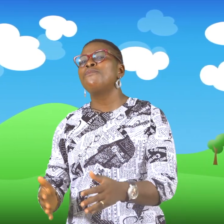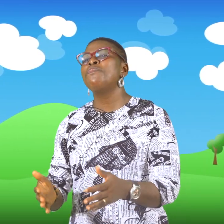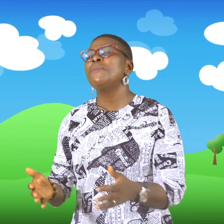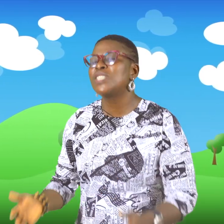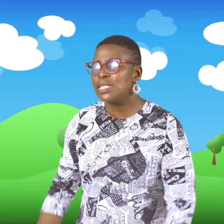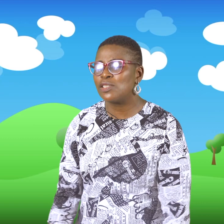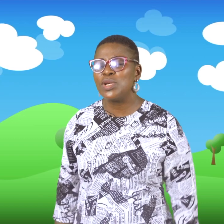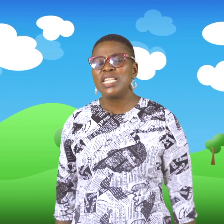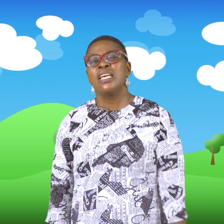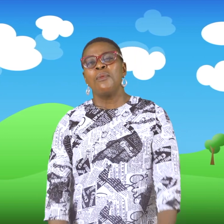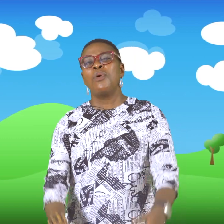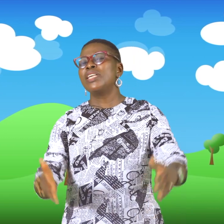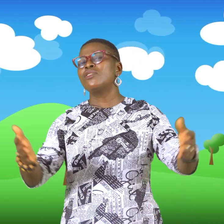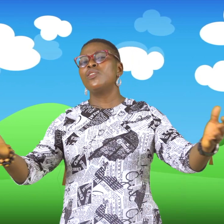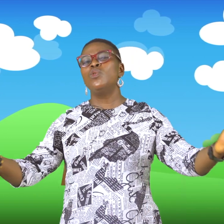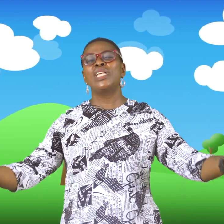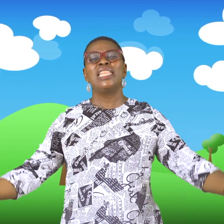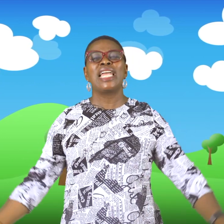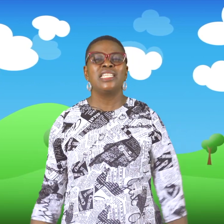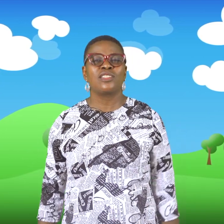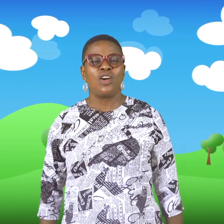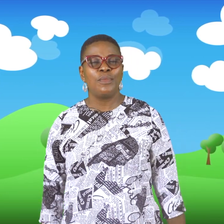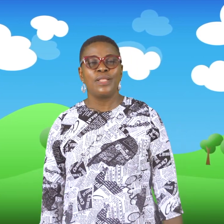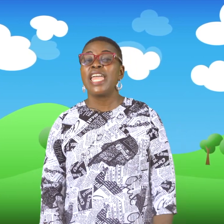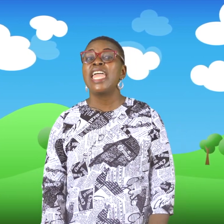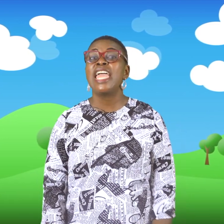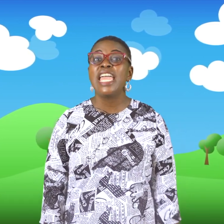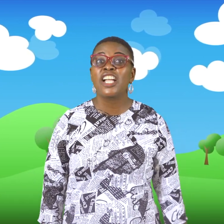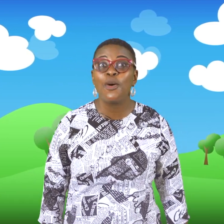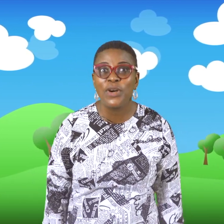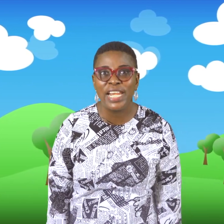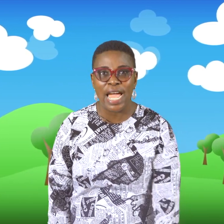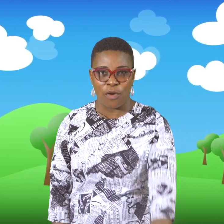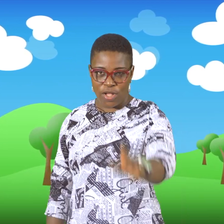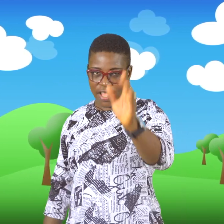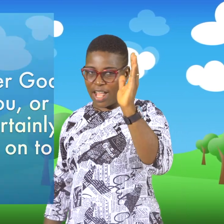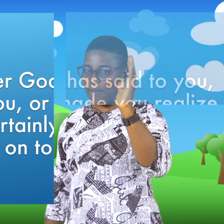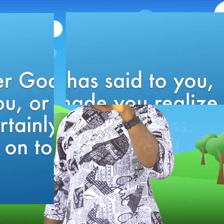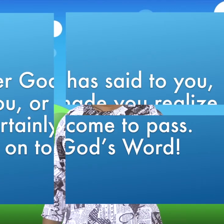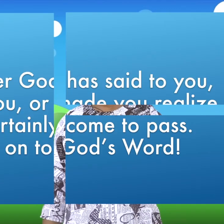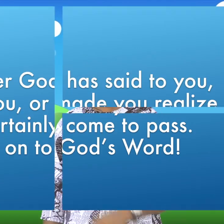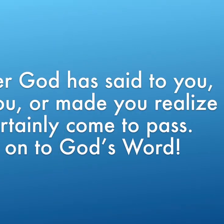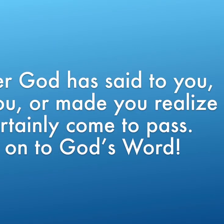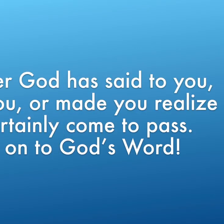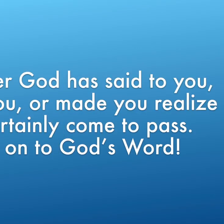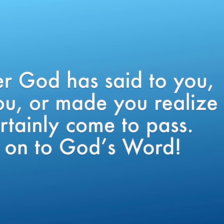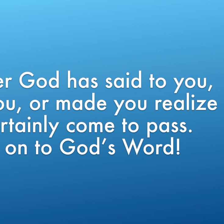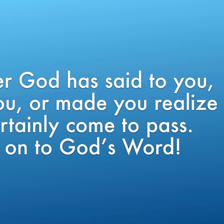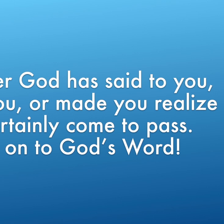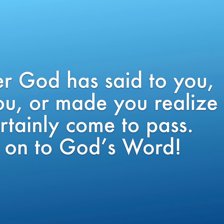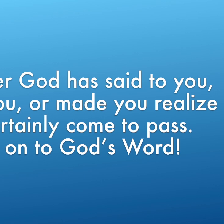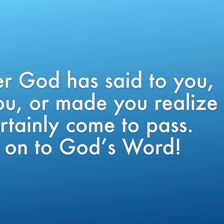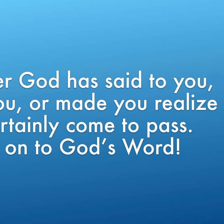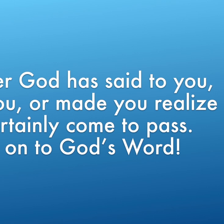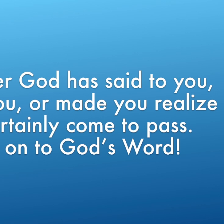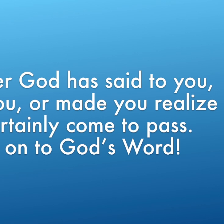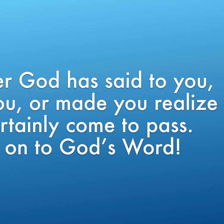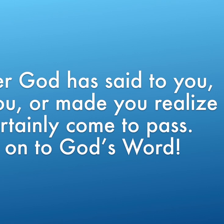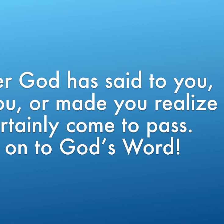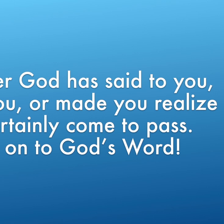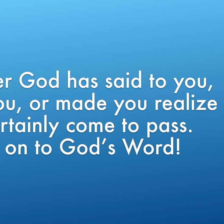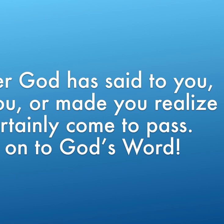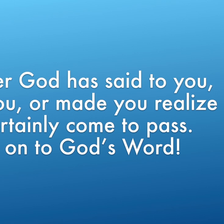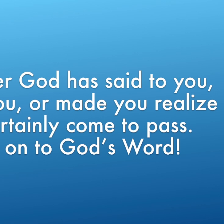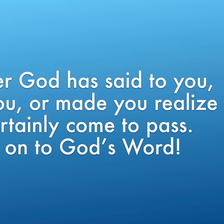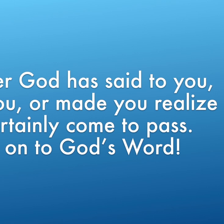I have peeped into it, but it's not looking like it's coming. Hey, come on now. I'm here to encourage you this morning that you should keep holding